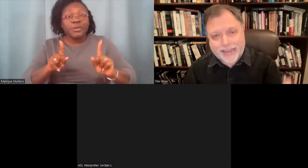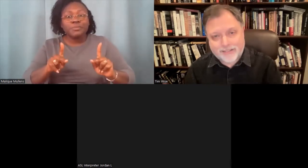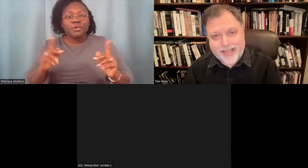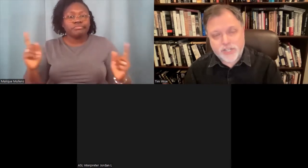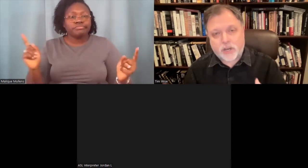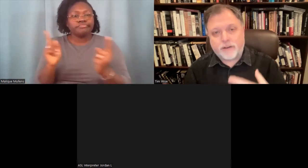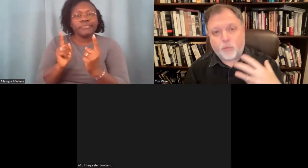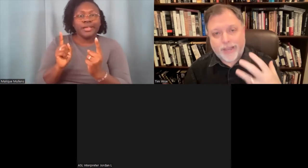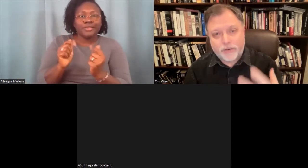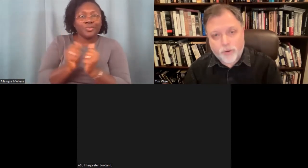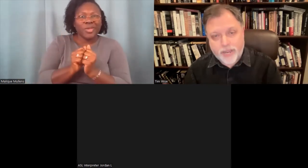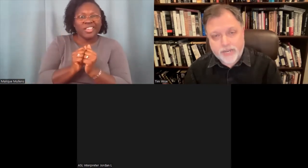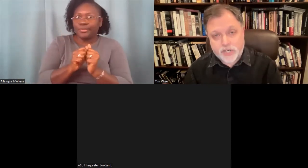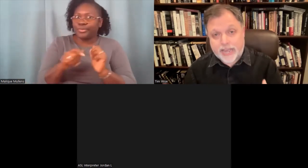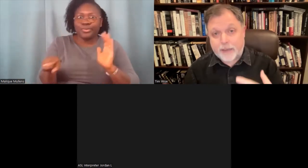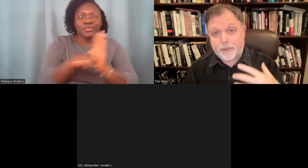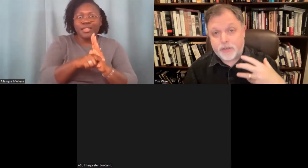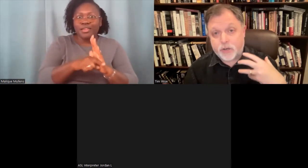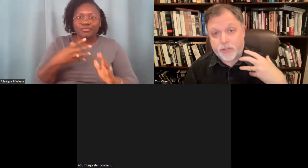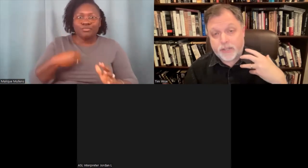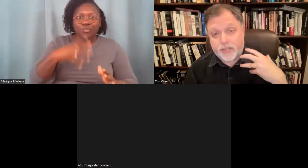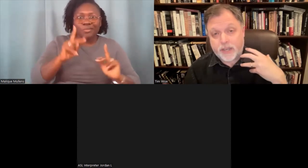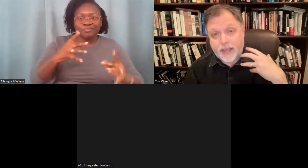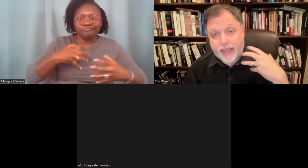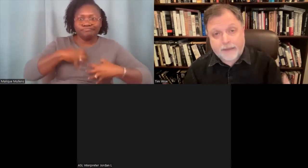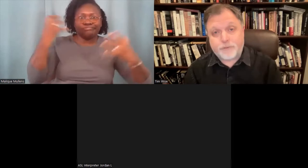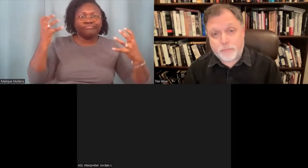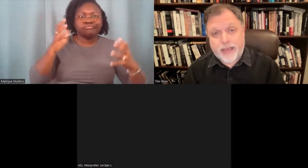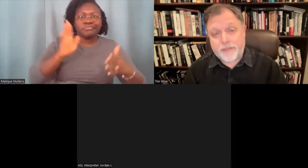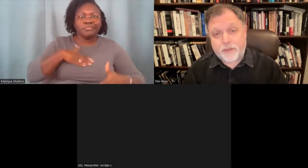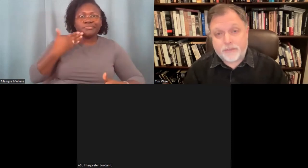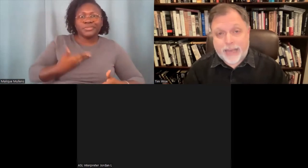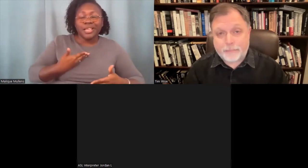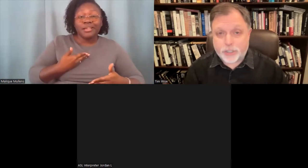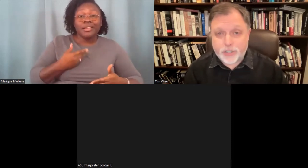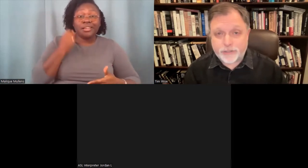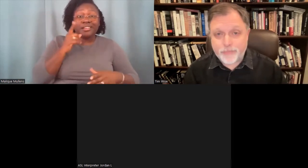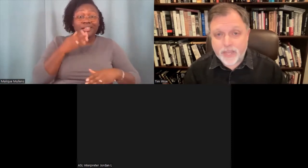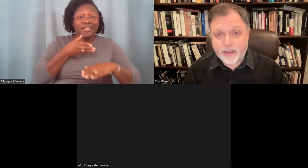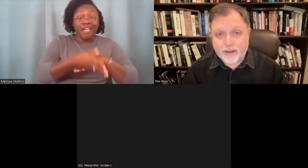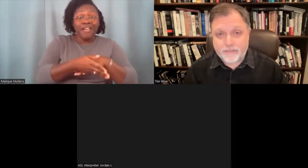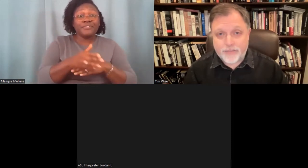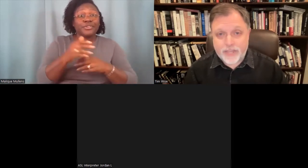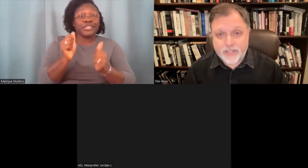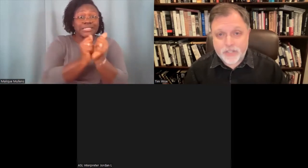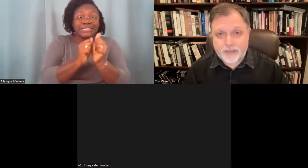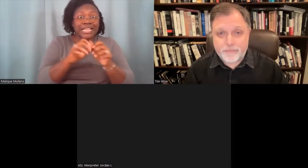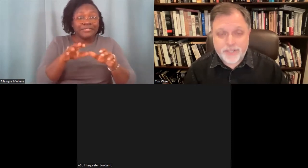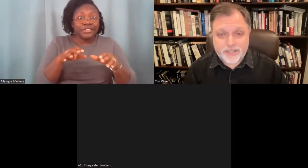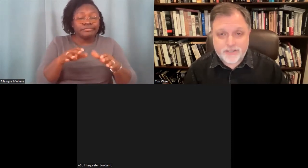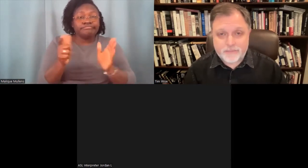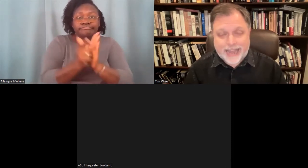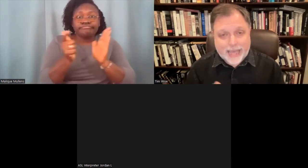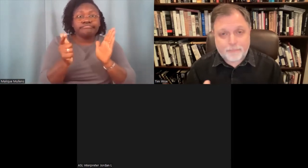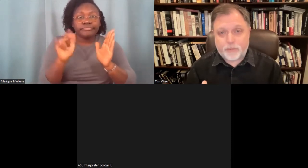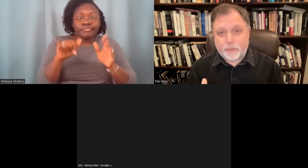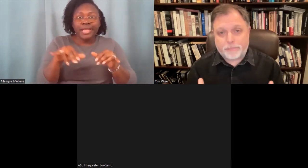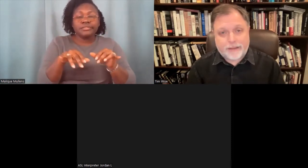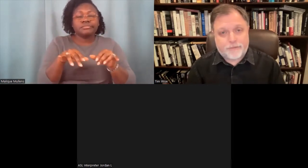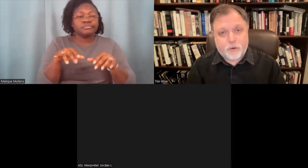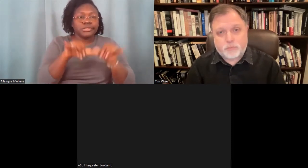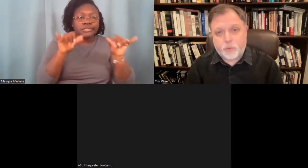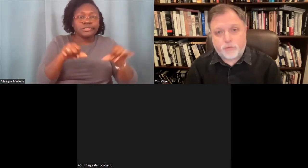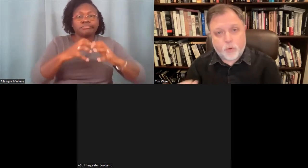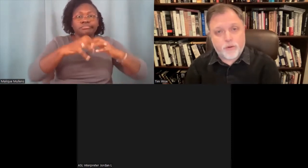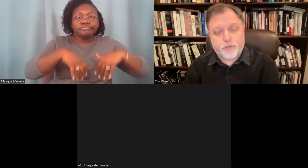a backlash of white rage. It happened during the aftermath of abolition of the enslavement system. It happened when